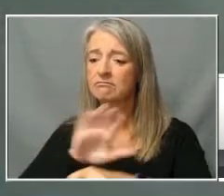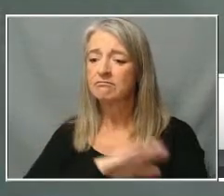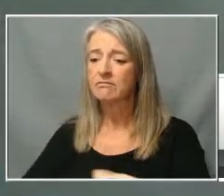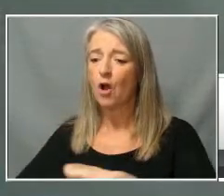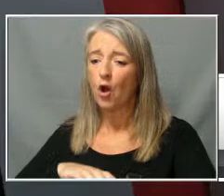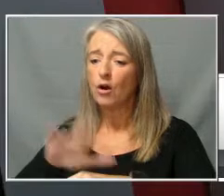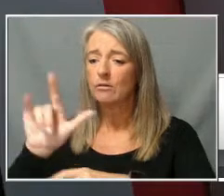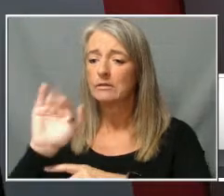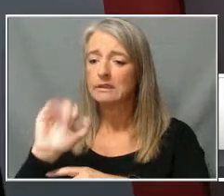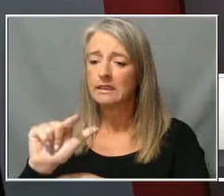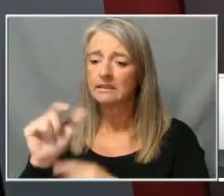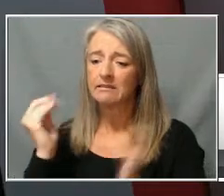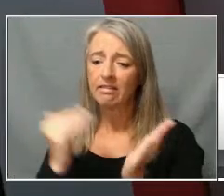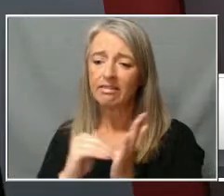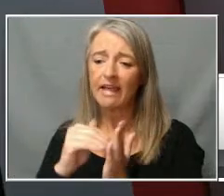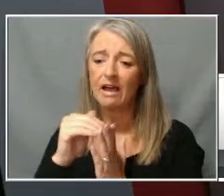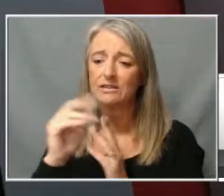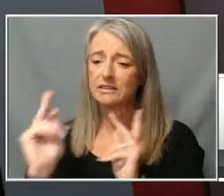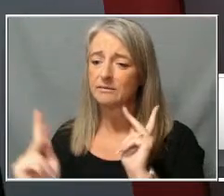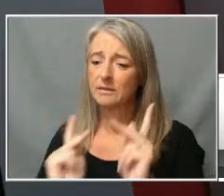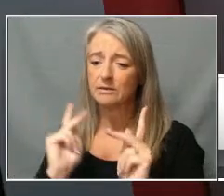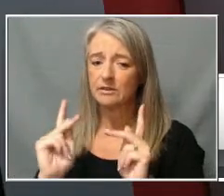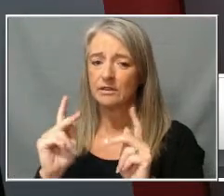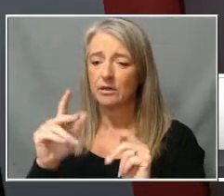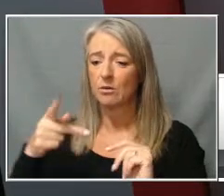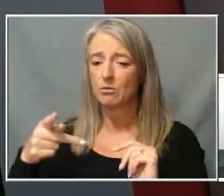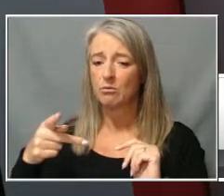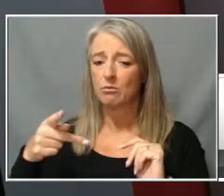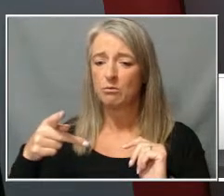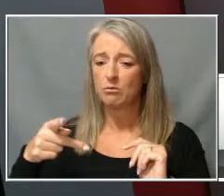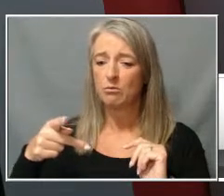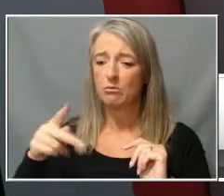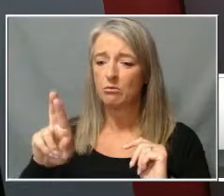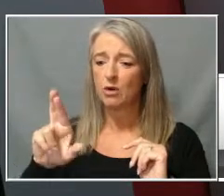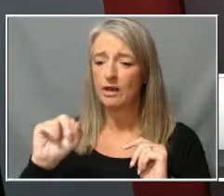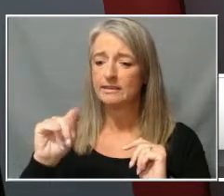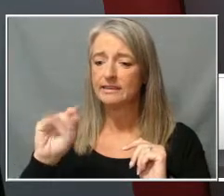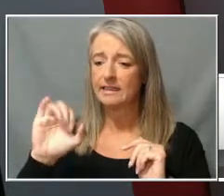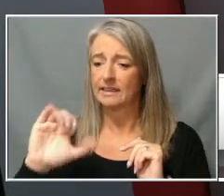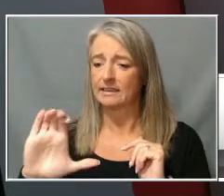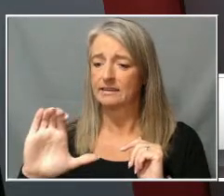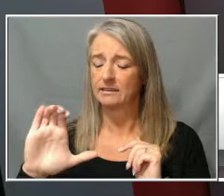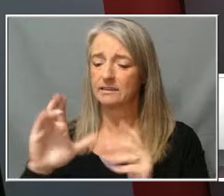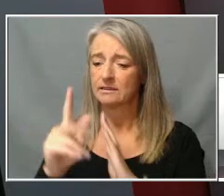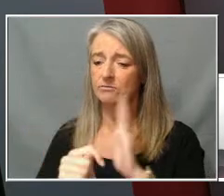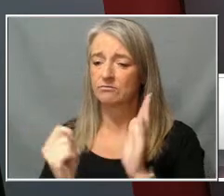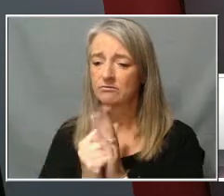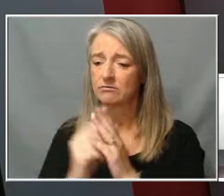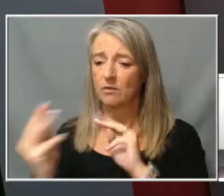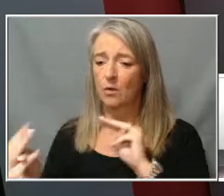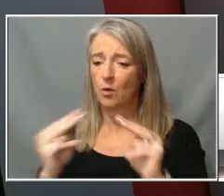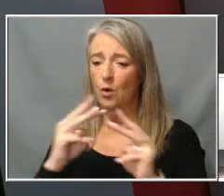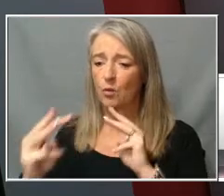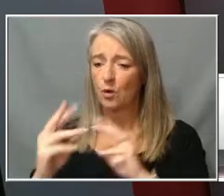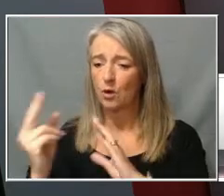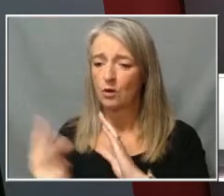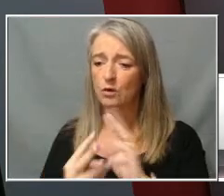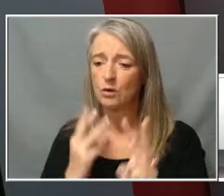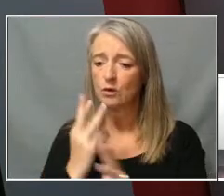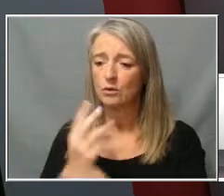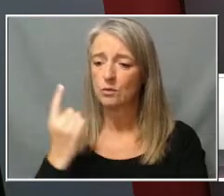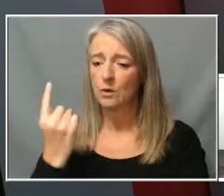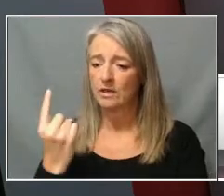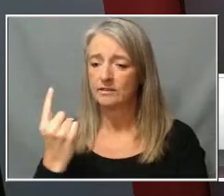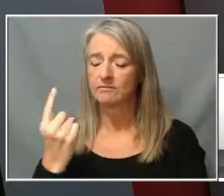individuals. In these two cases, you have prosthetics, prosthetics from the time period from World War I. These are